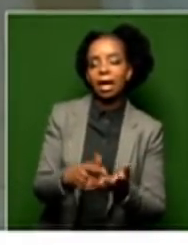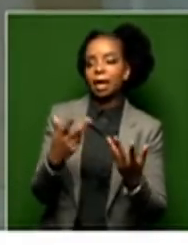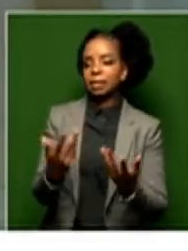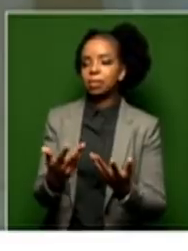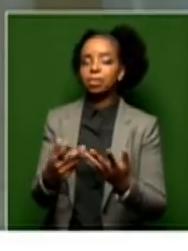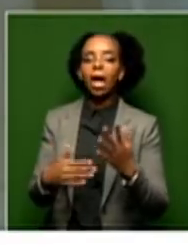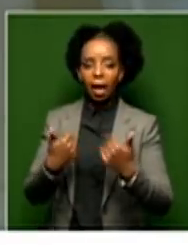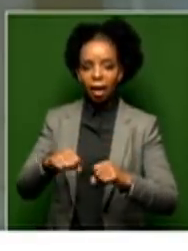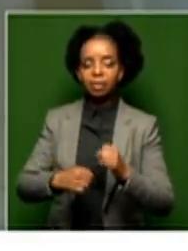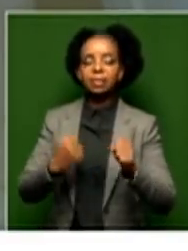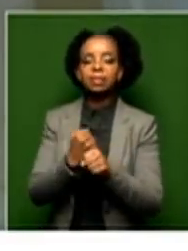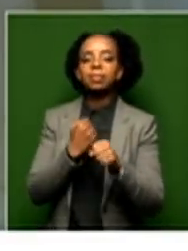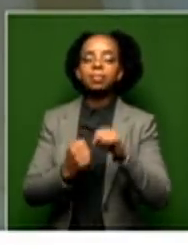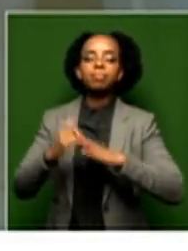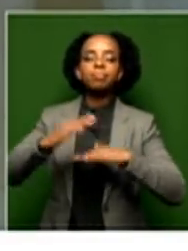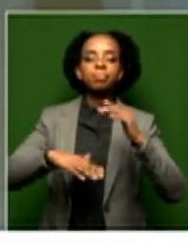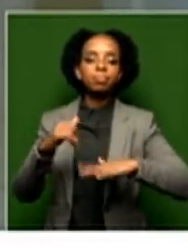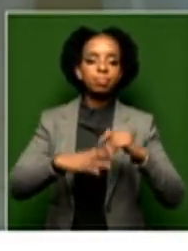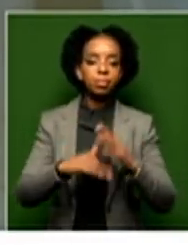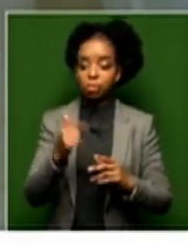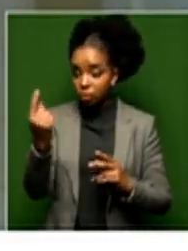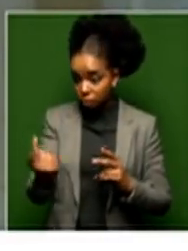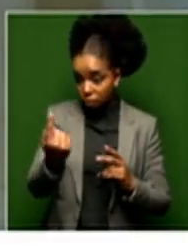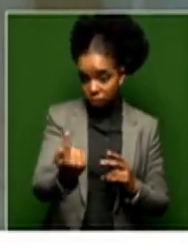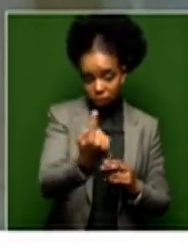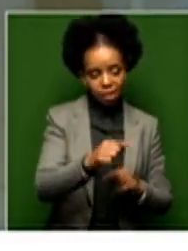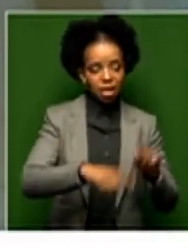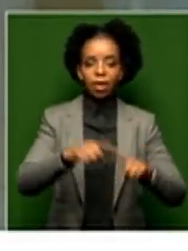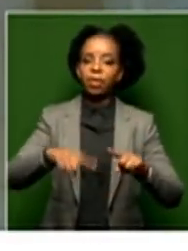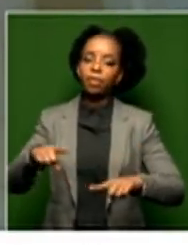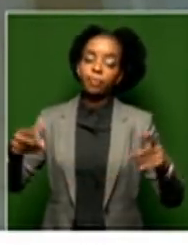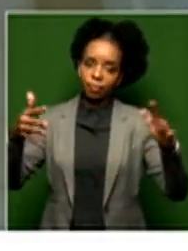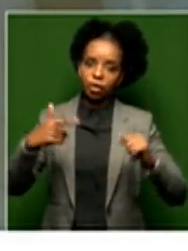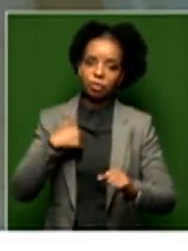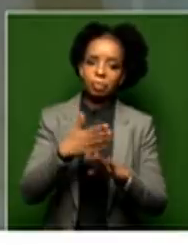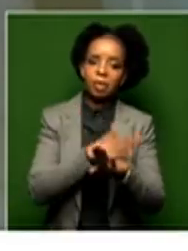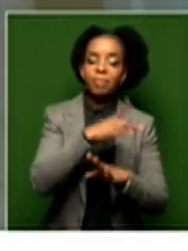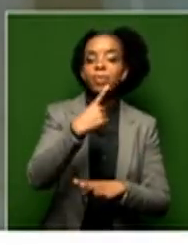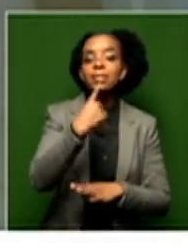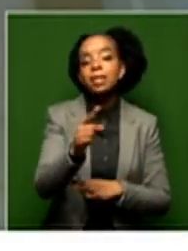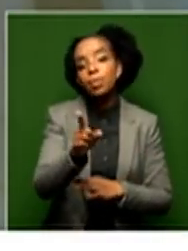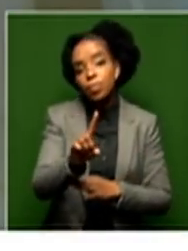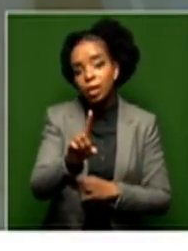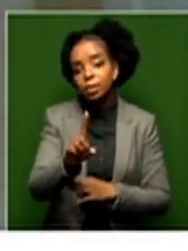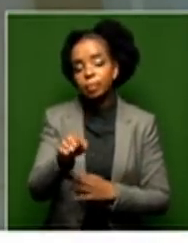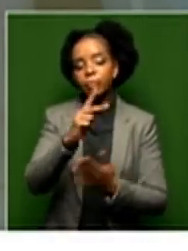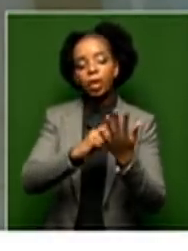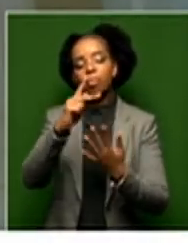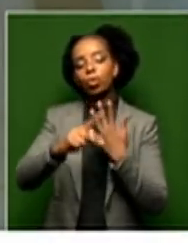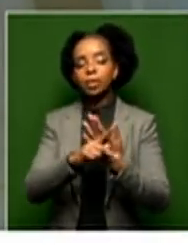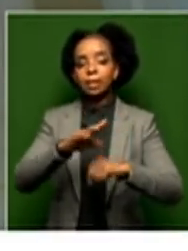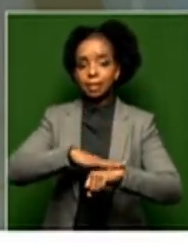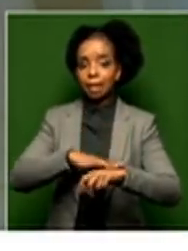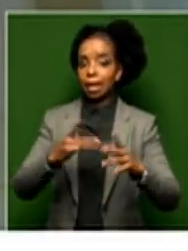different. But as I say, the timing is around about now. These projects are starting to come on stream, those